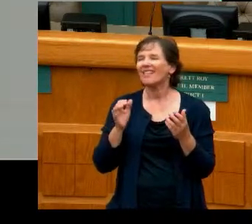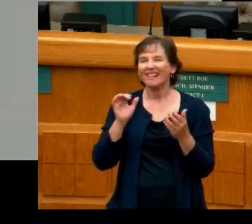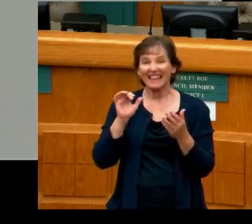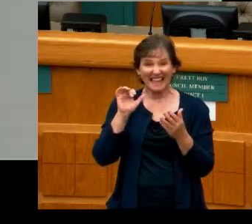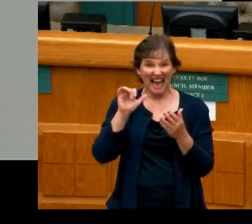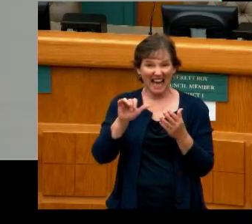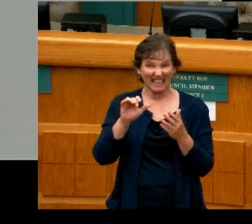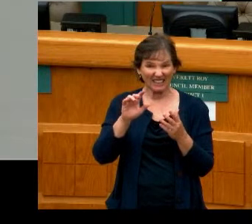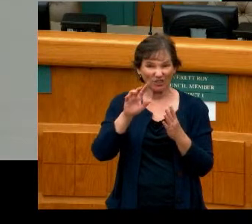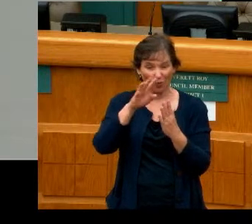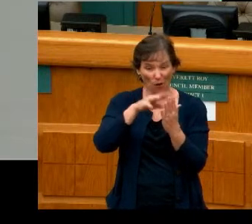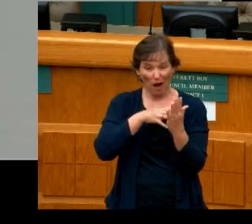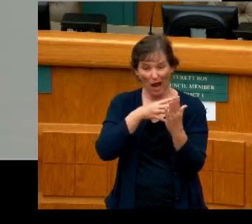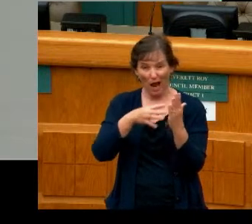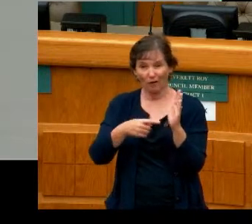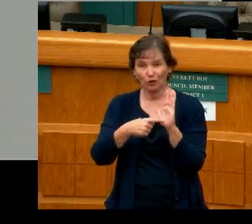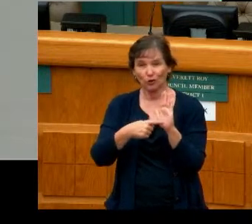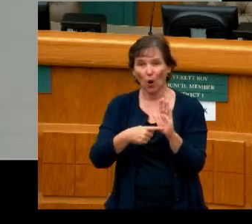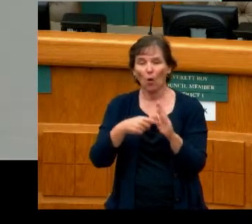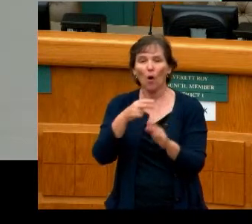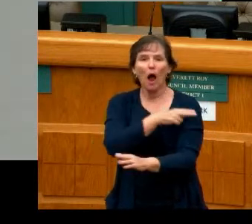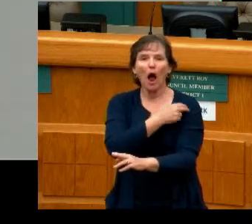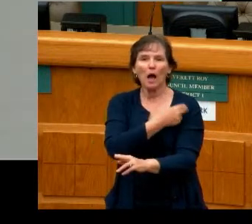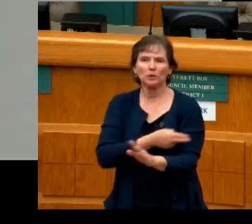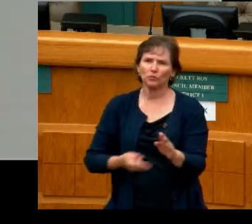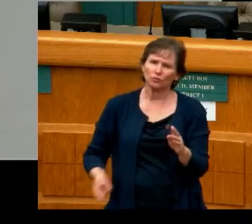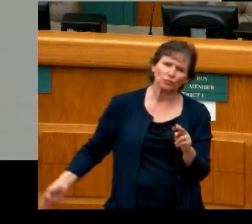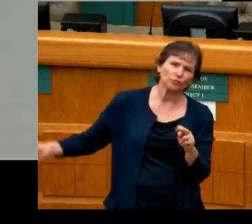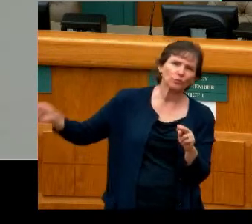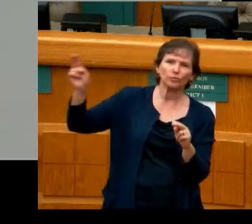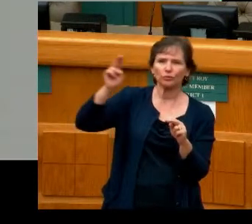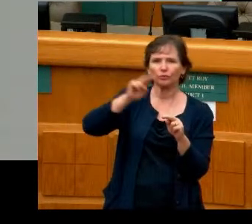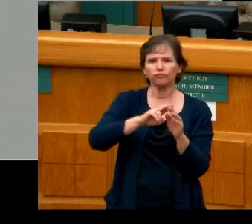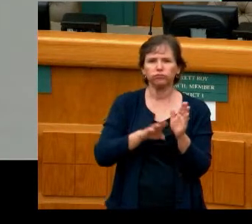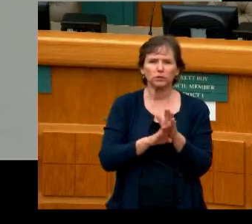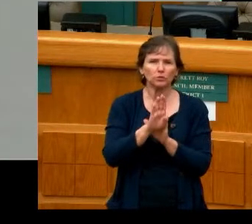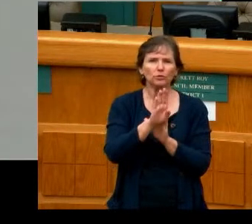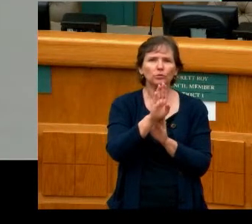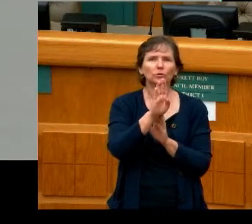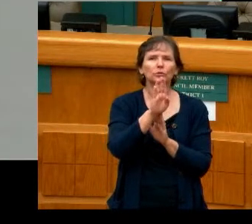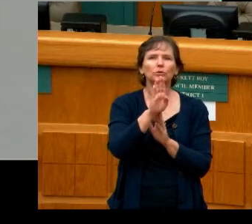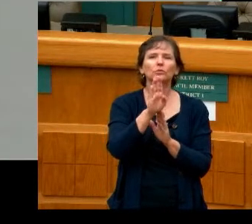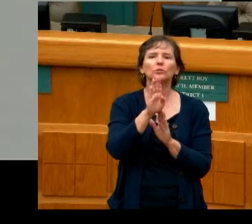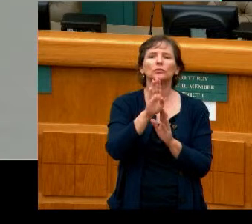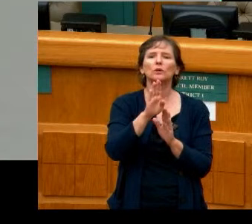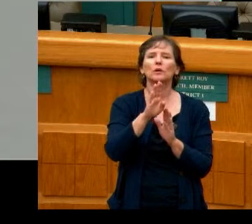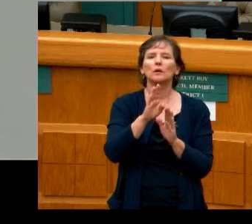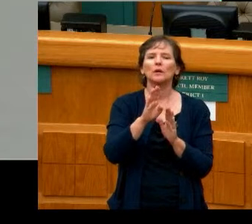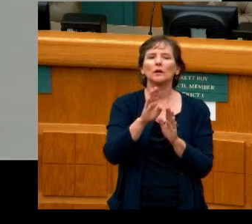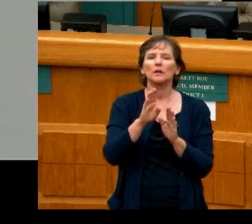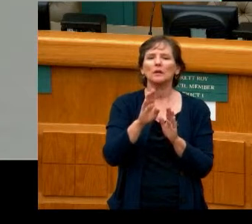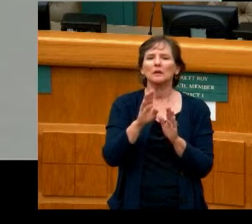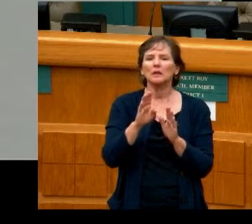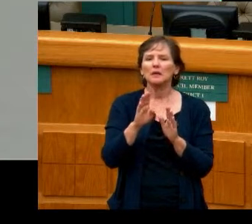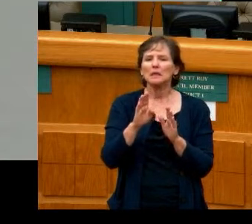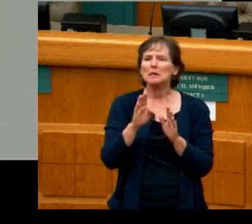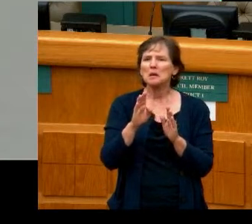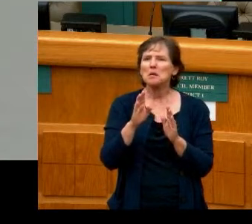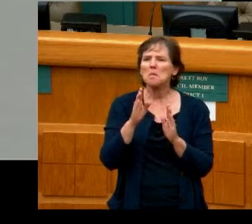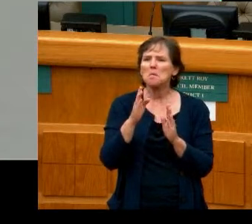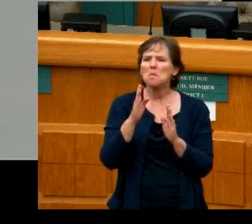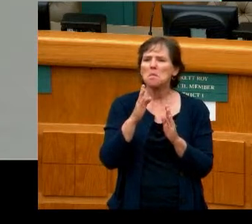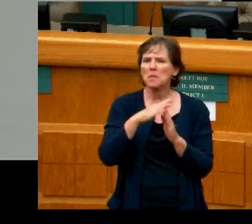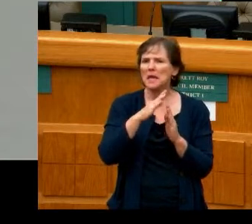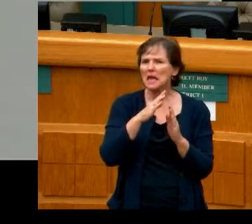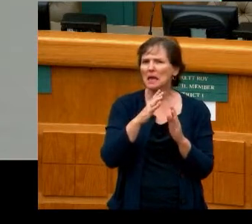or any other Thanksgiving we had in our lives? And this is what more of the same looks like. So we're projecting that